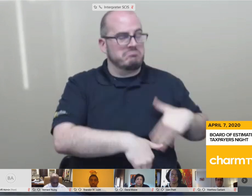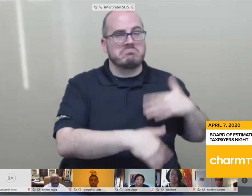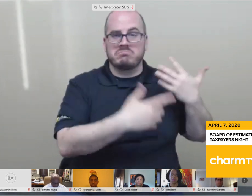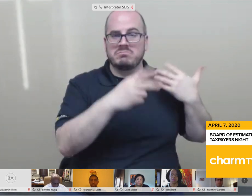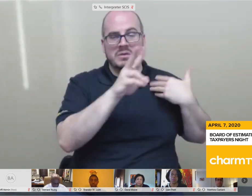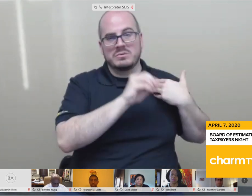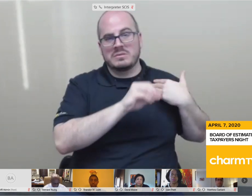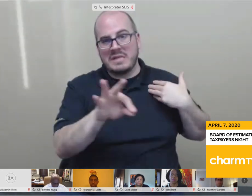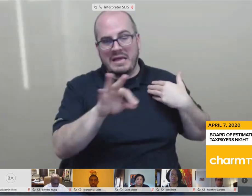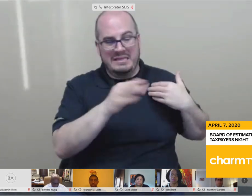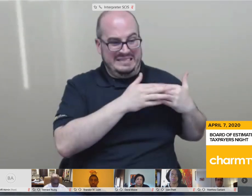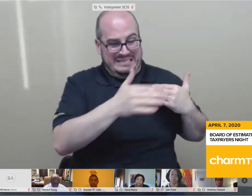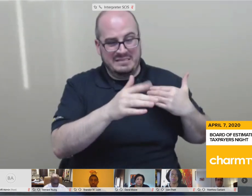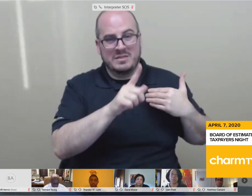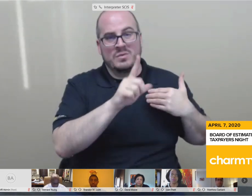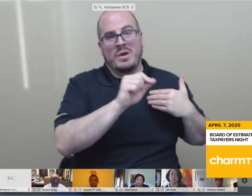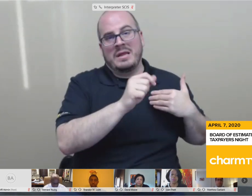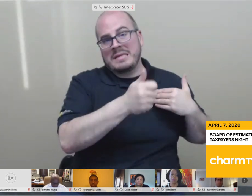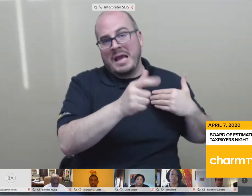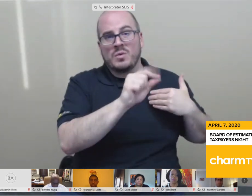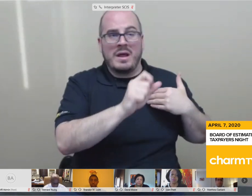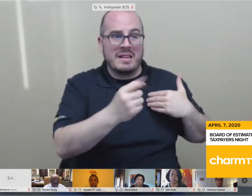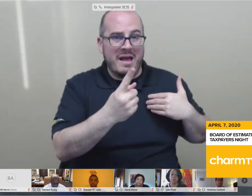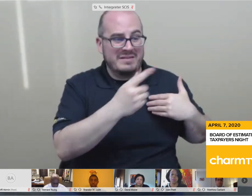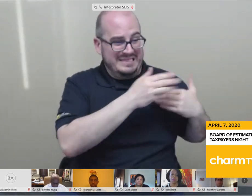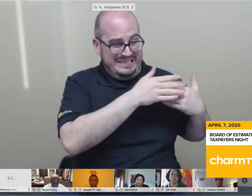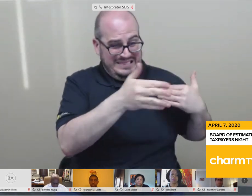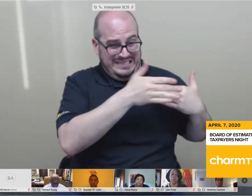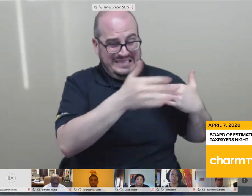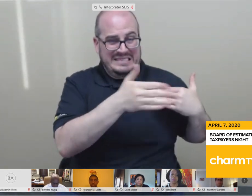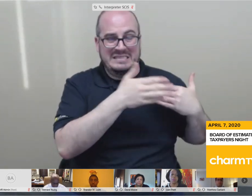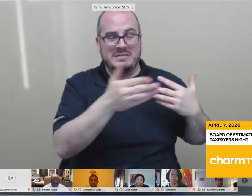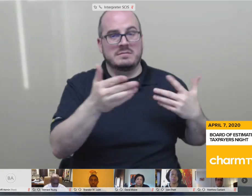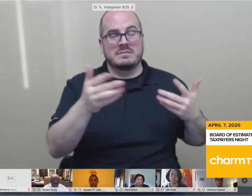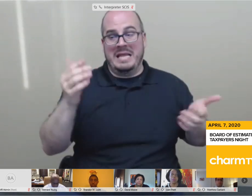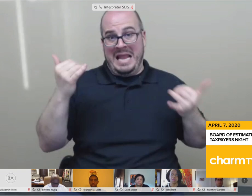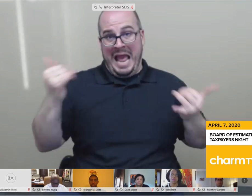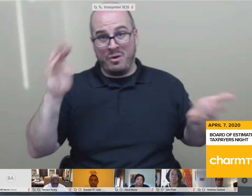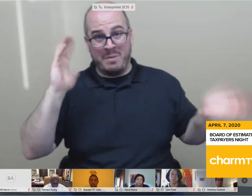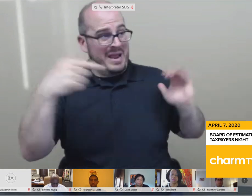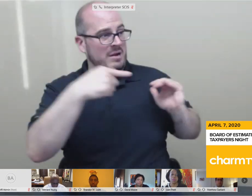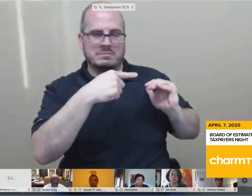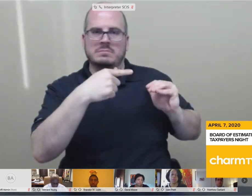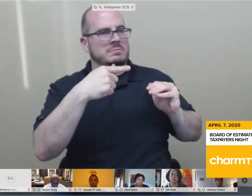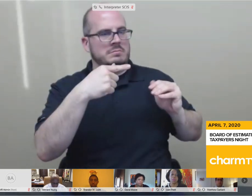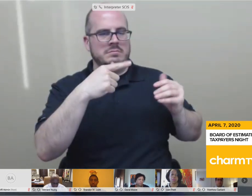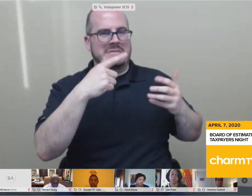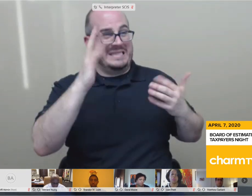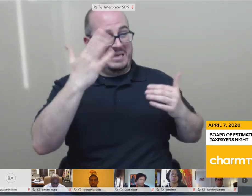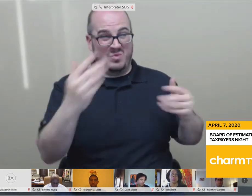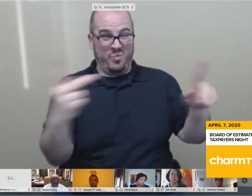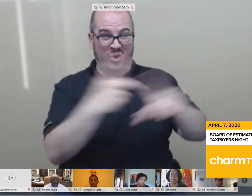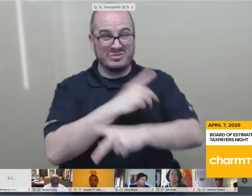into 2010 and 11. And the reason so far it looks like it's worse, at least to start, is